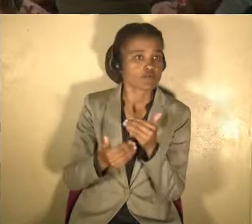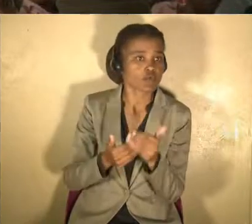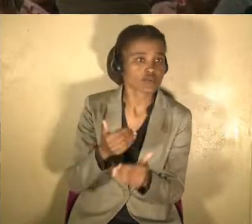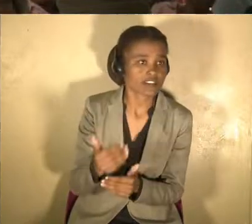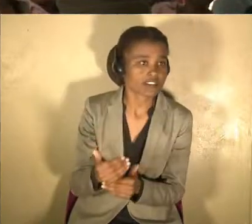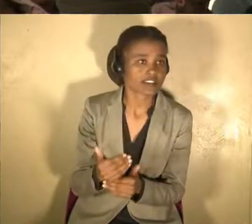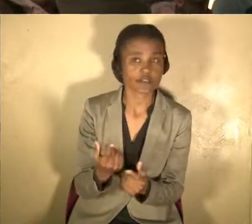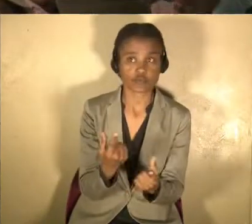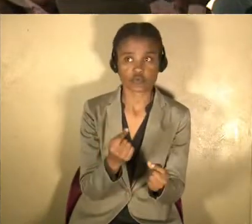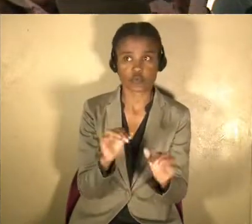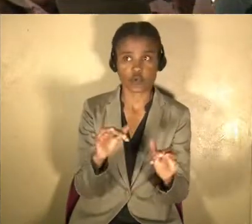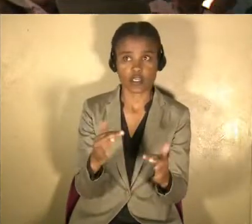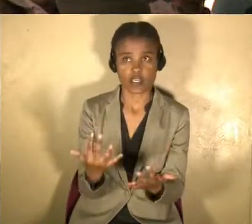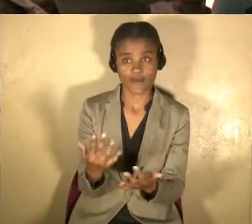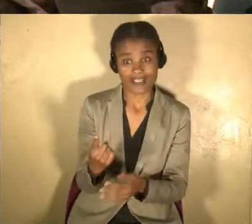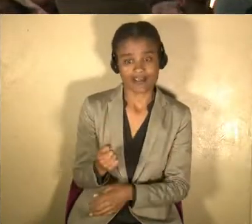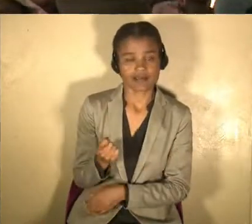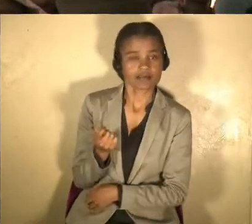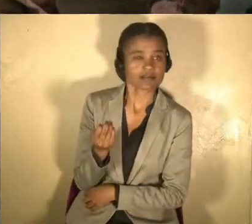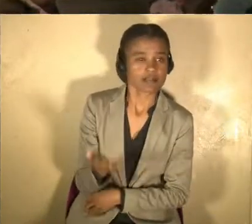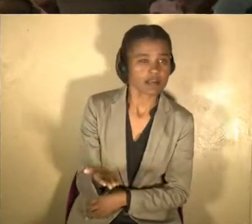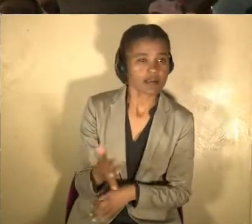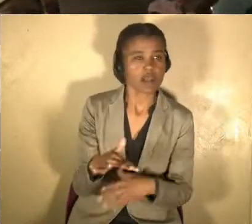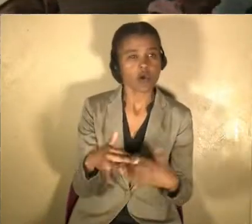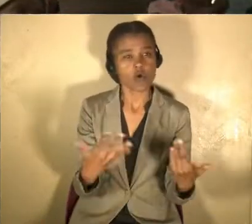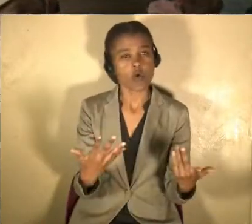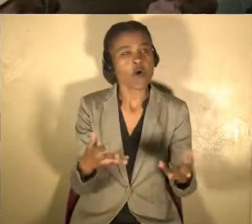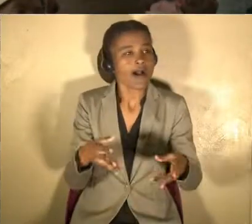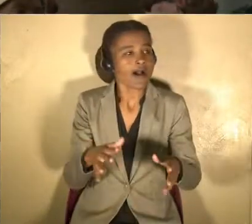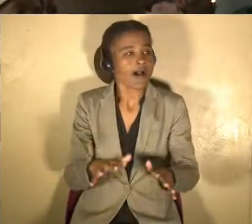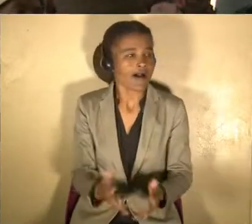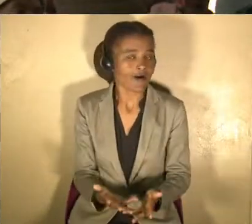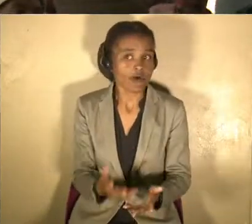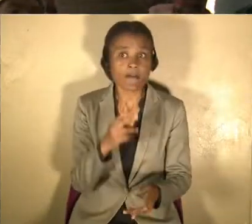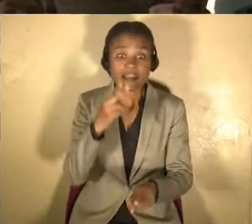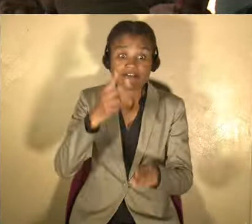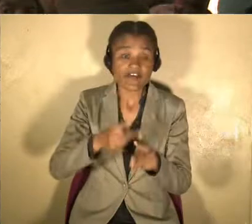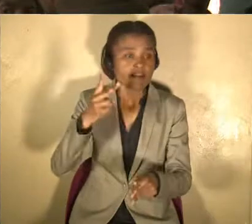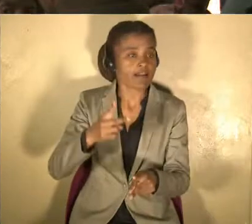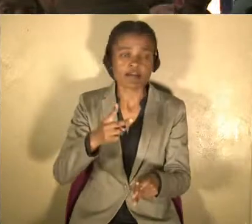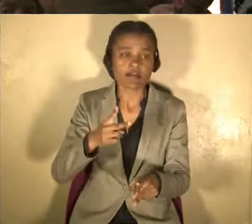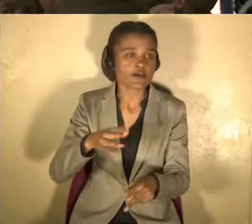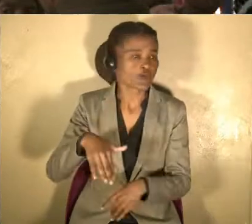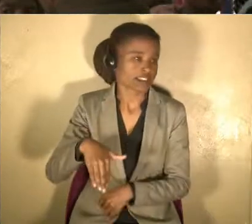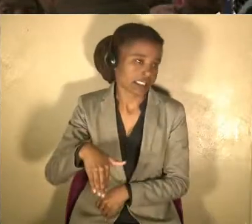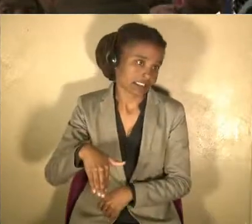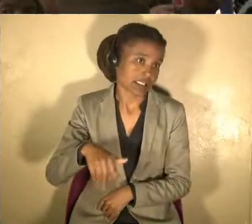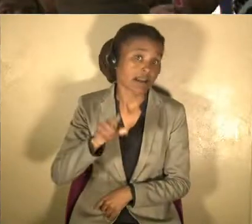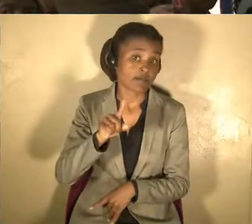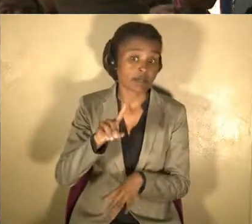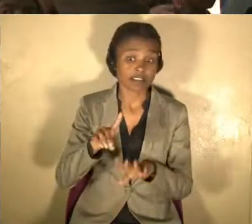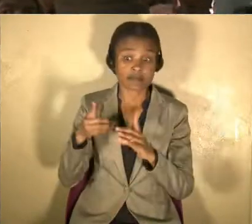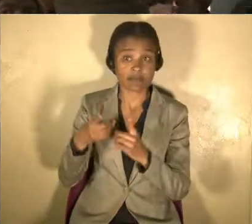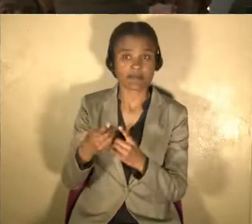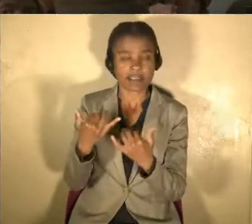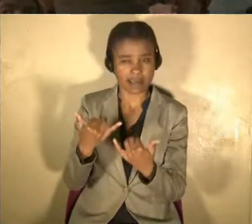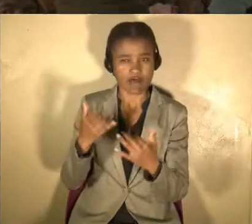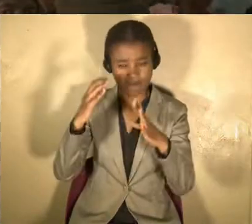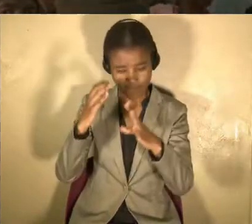tender, but for now it's not finalized yet. But the department is working on the issue. Yeah, school